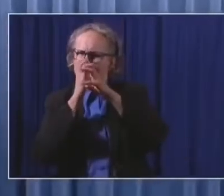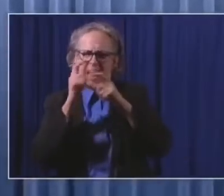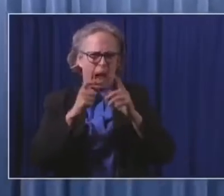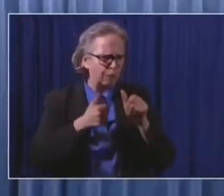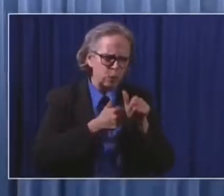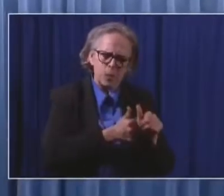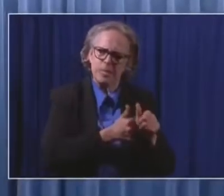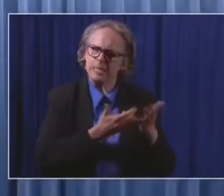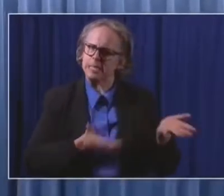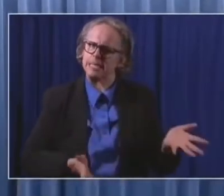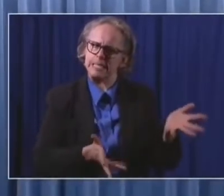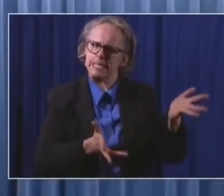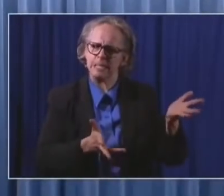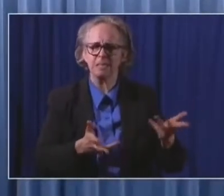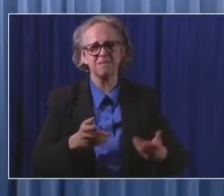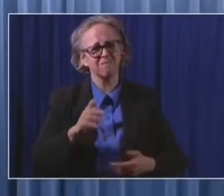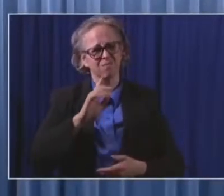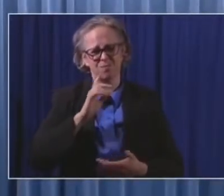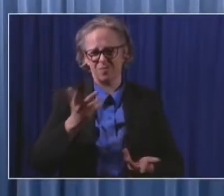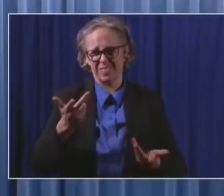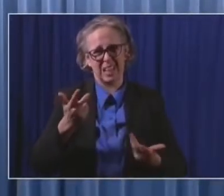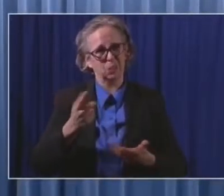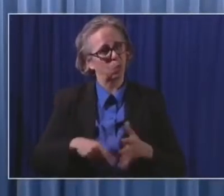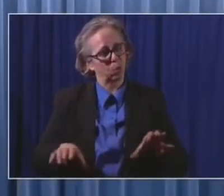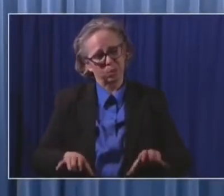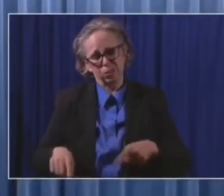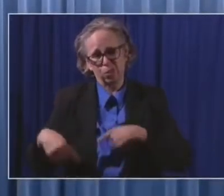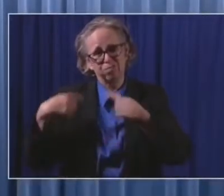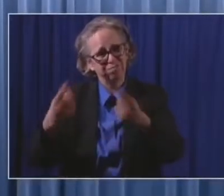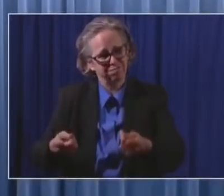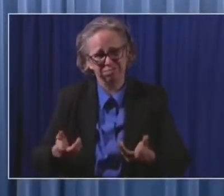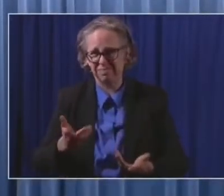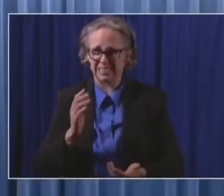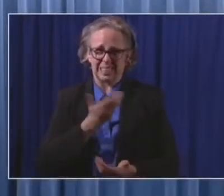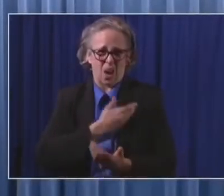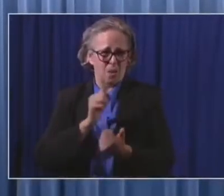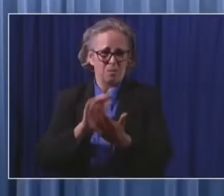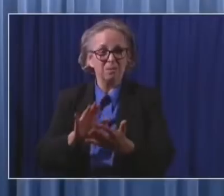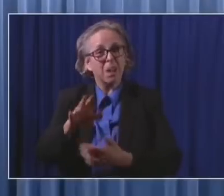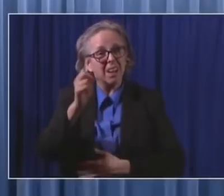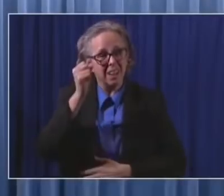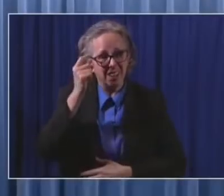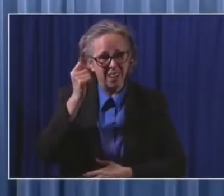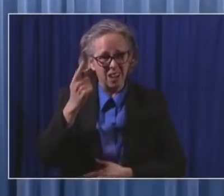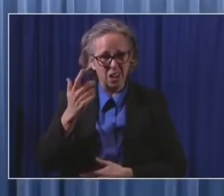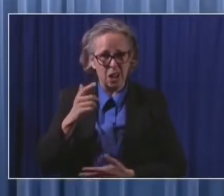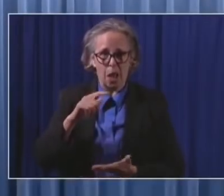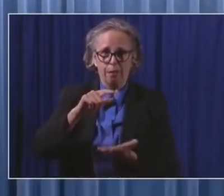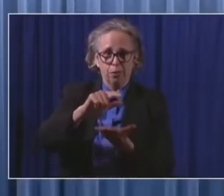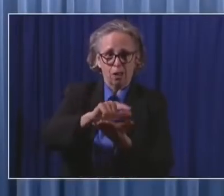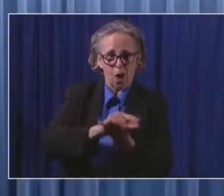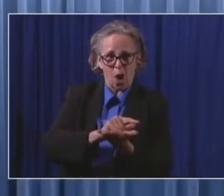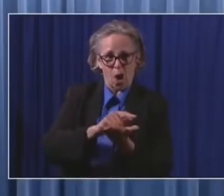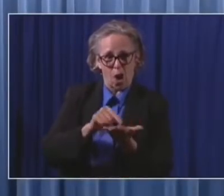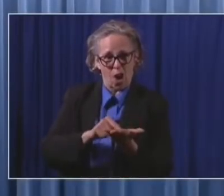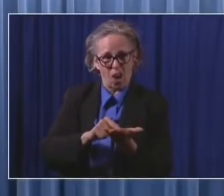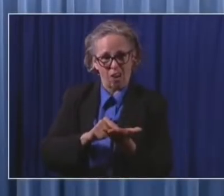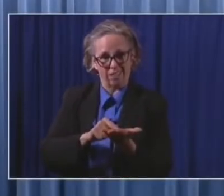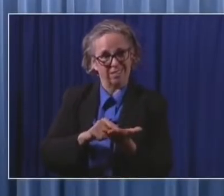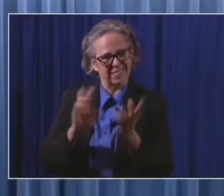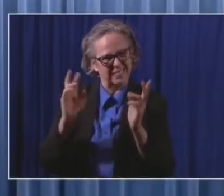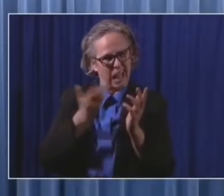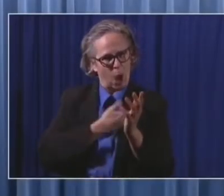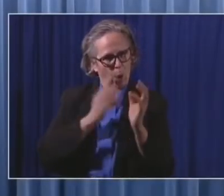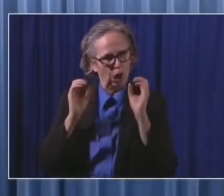it makes sense for us to treat them differently than we're treating the ones that are red. So that's what we're doing.